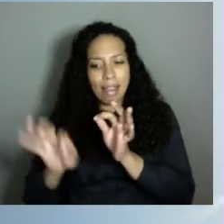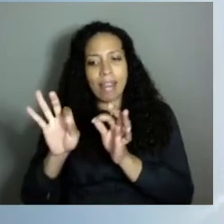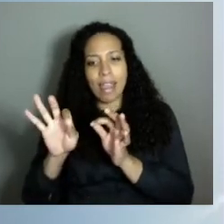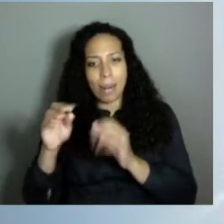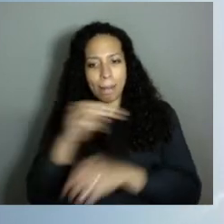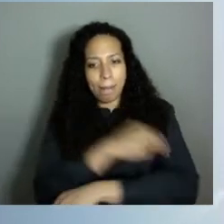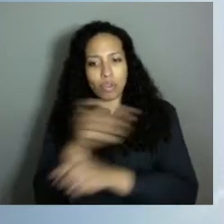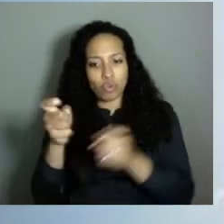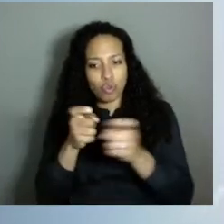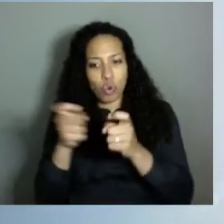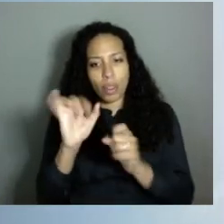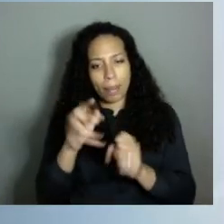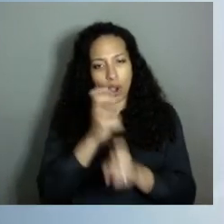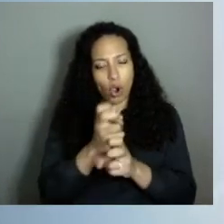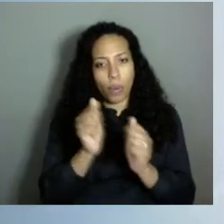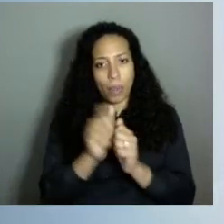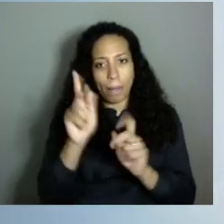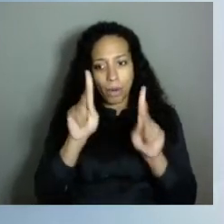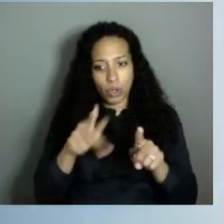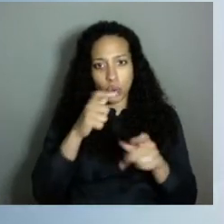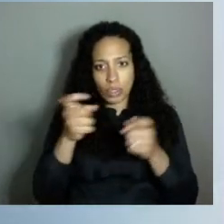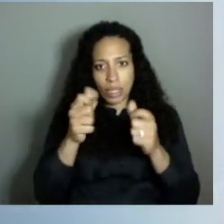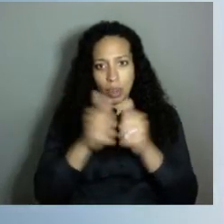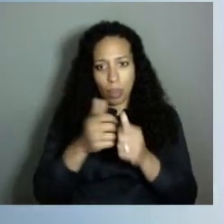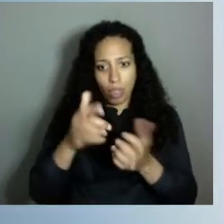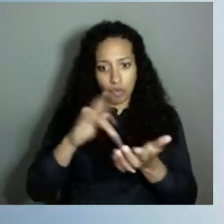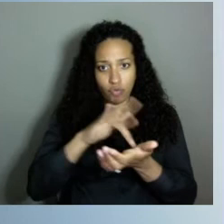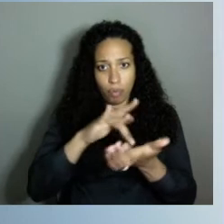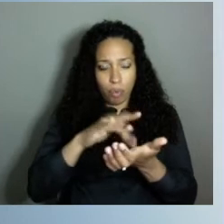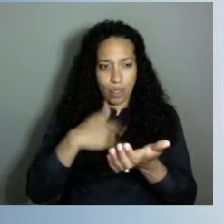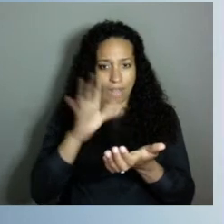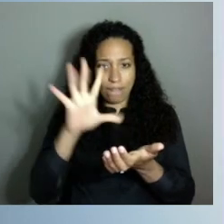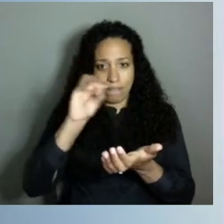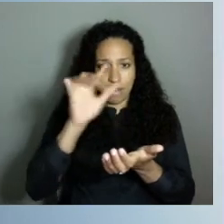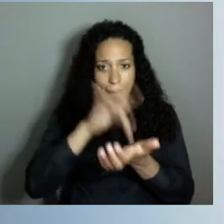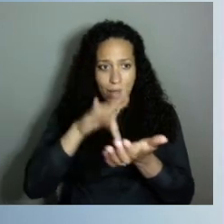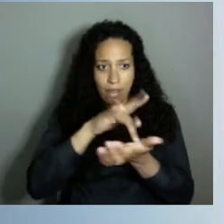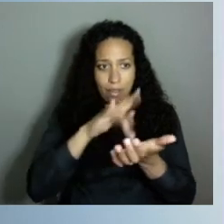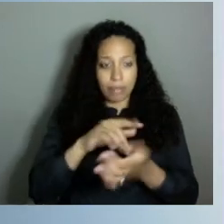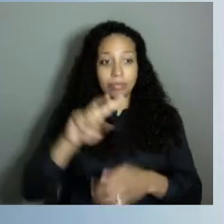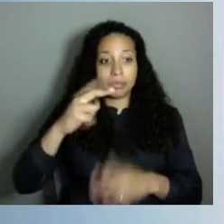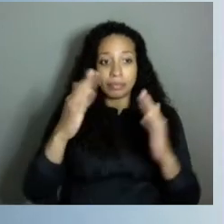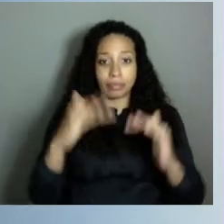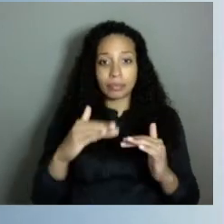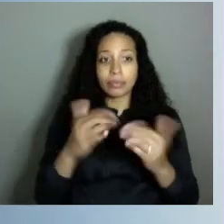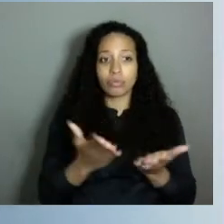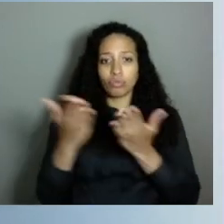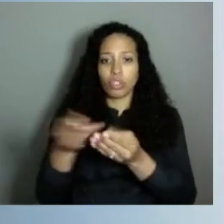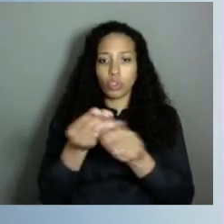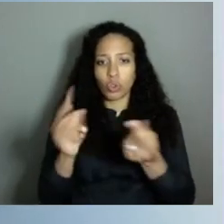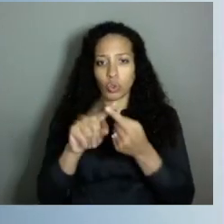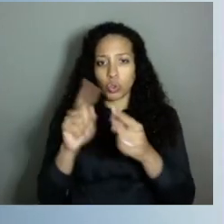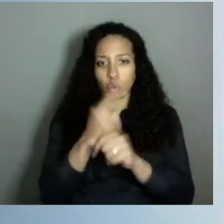small, 50-button remote or a mobile device. The second focuses on bringing solutions to where the users already are by building an